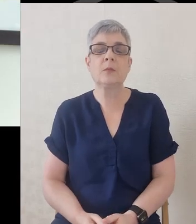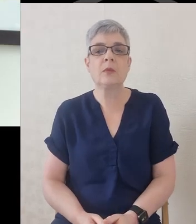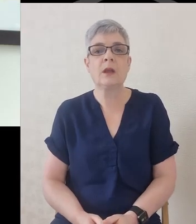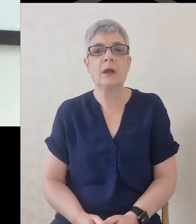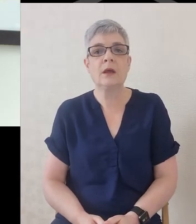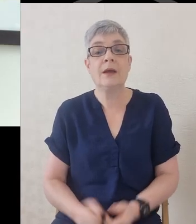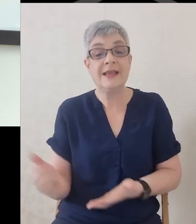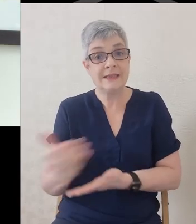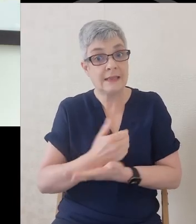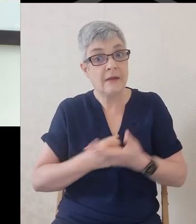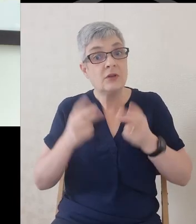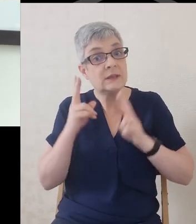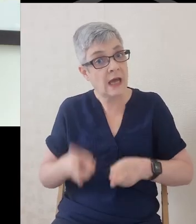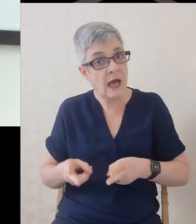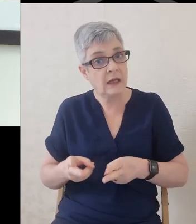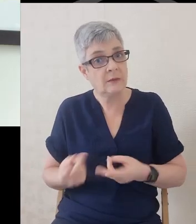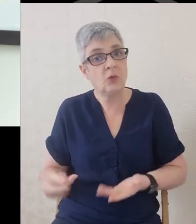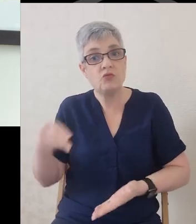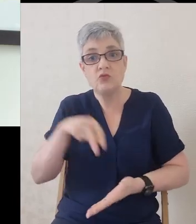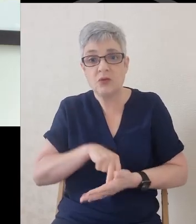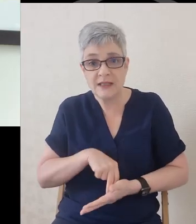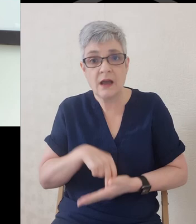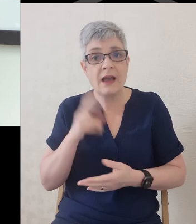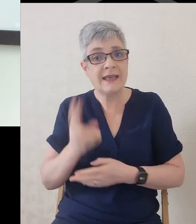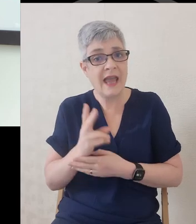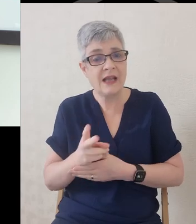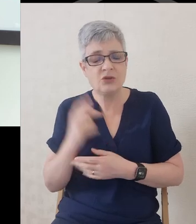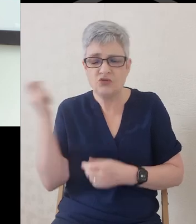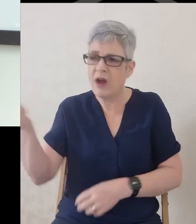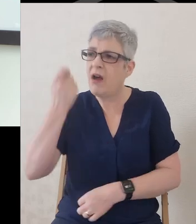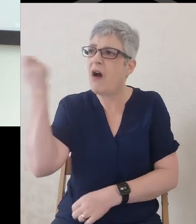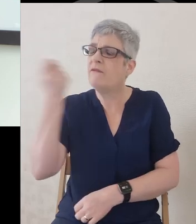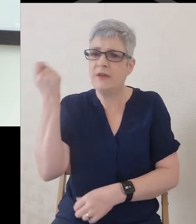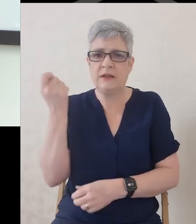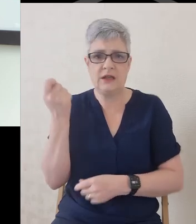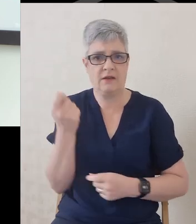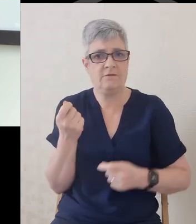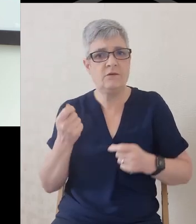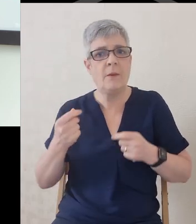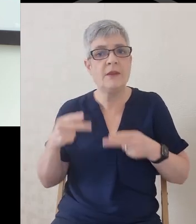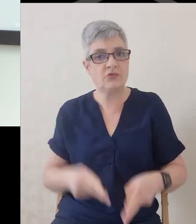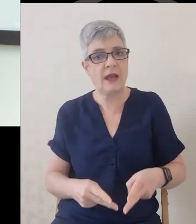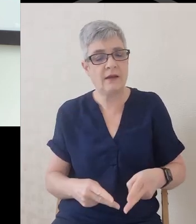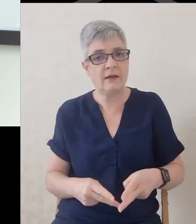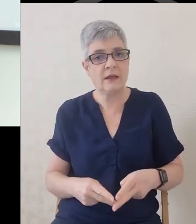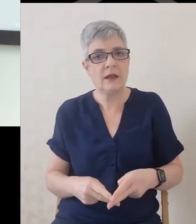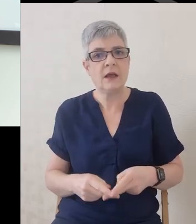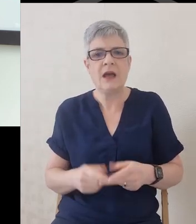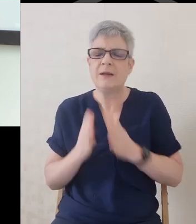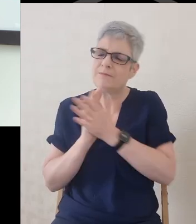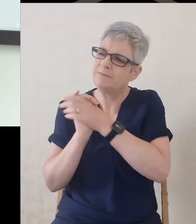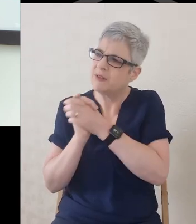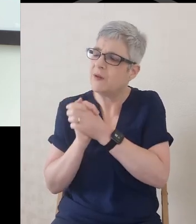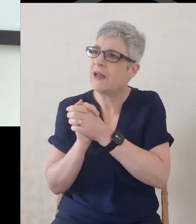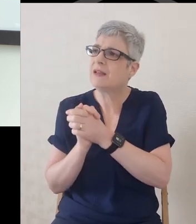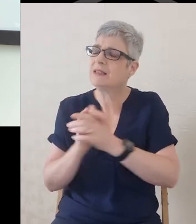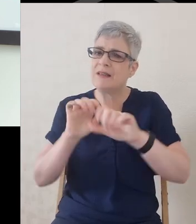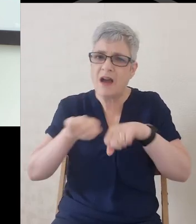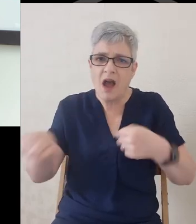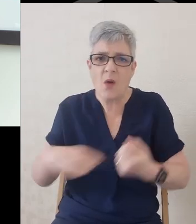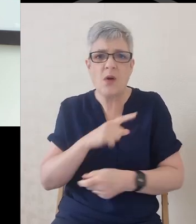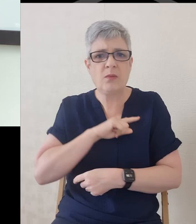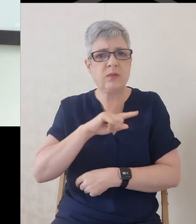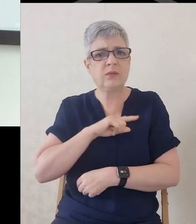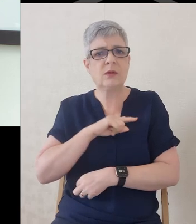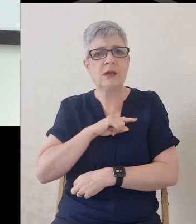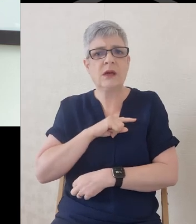The Saviour died but rose again triumphant from the grave and pleads our cause at God's right hand,